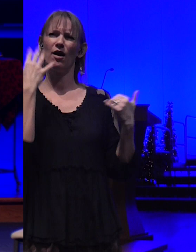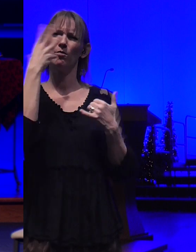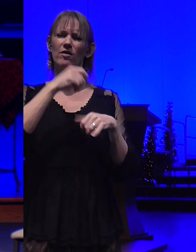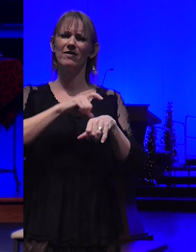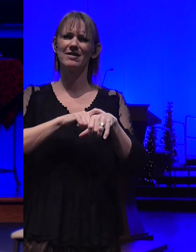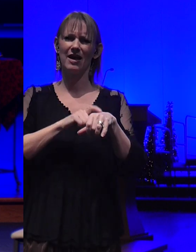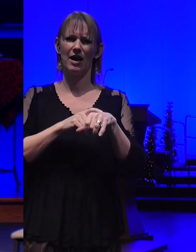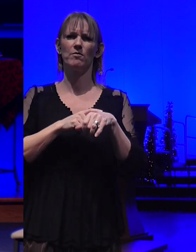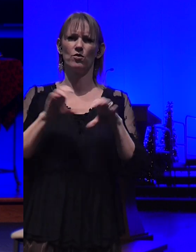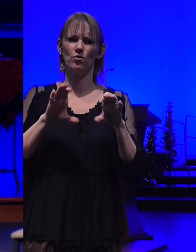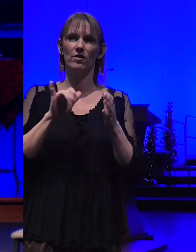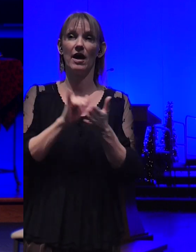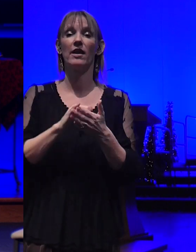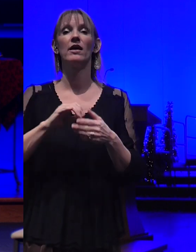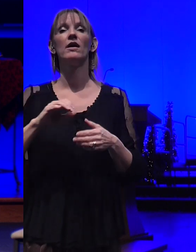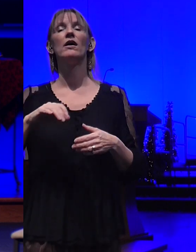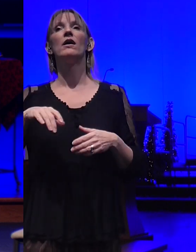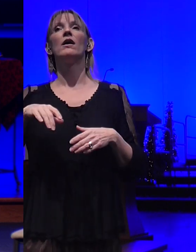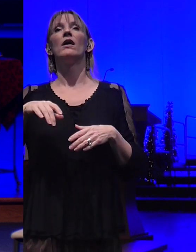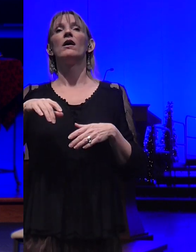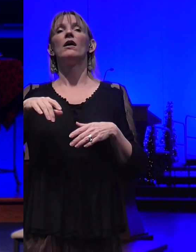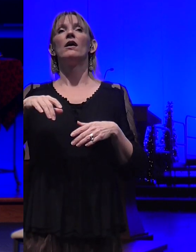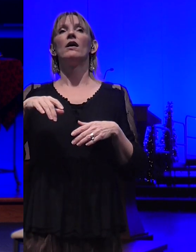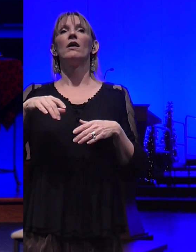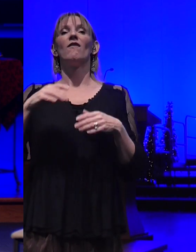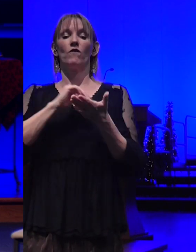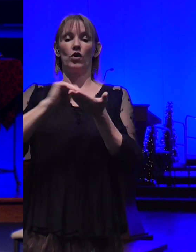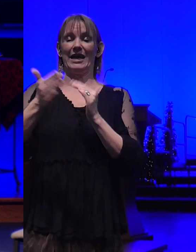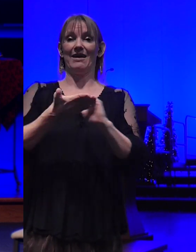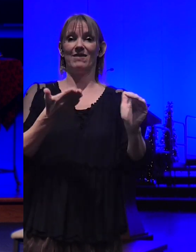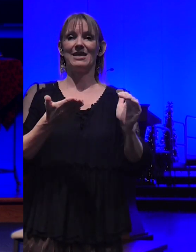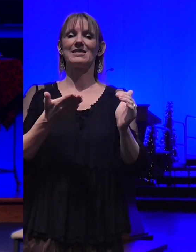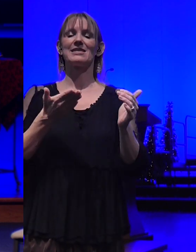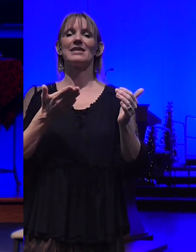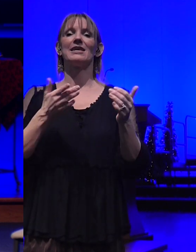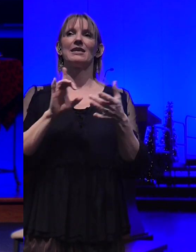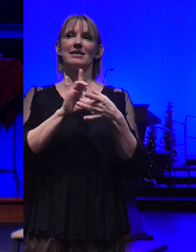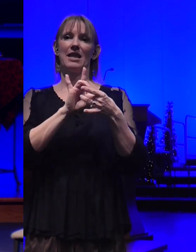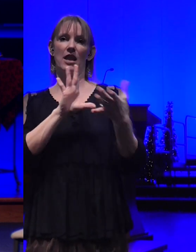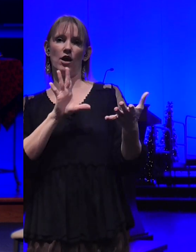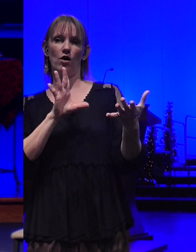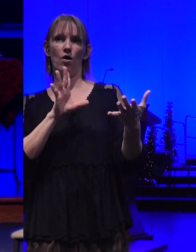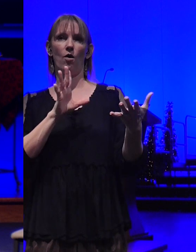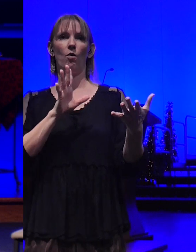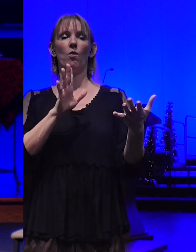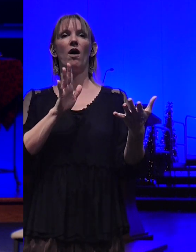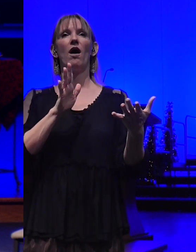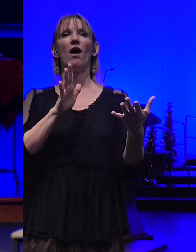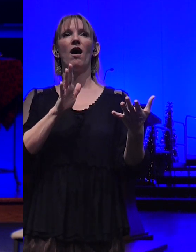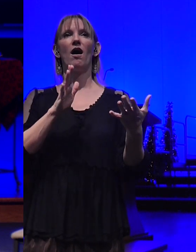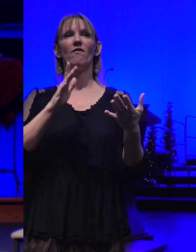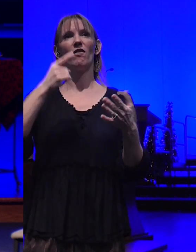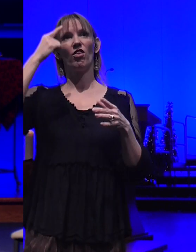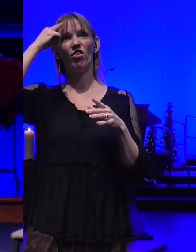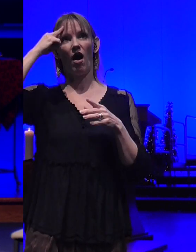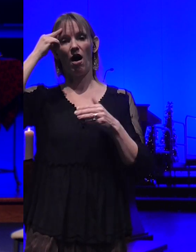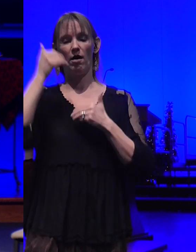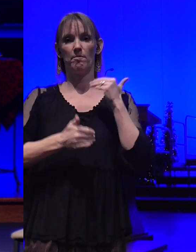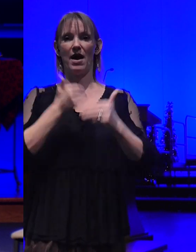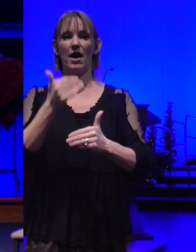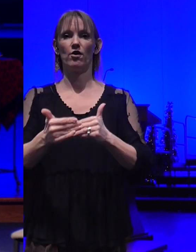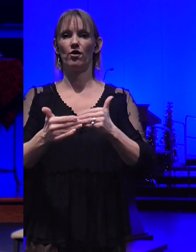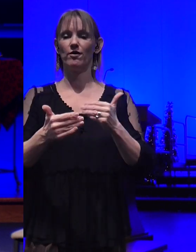Jerry Jampolsky adds, forgiveness is a relinquishing of an unhelpful train of thought, an inner